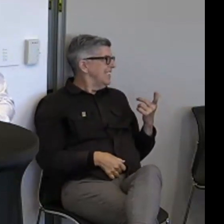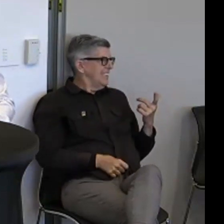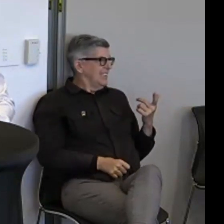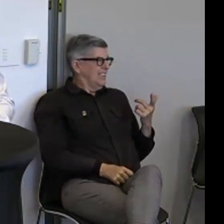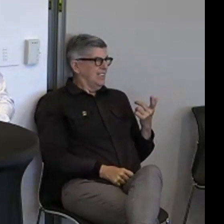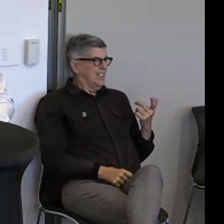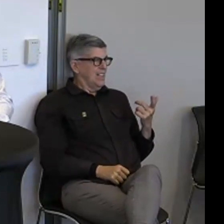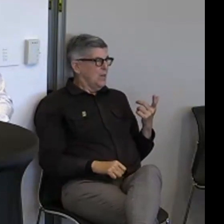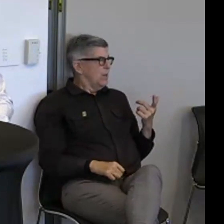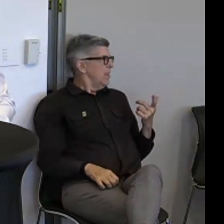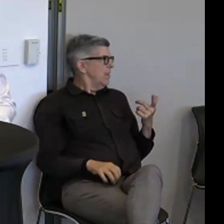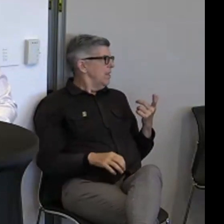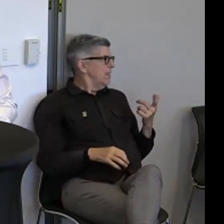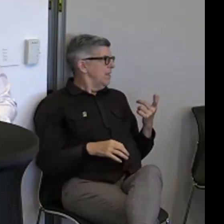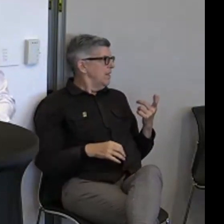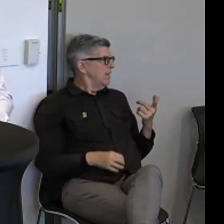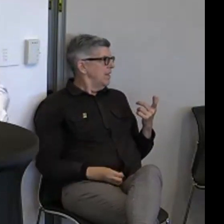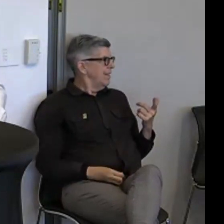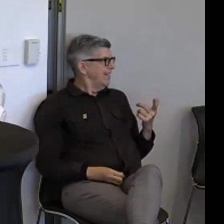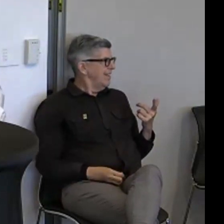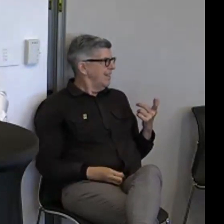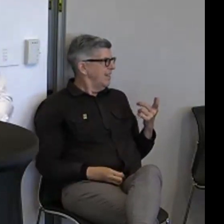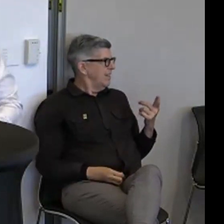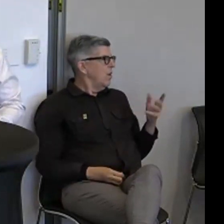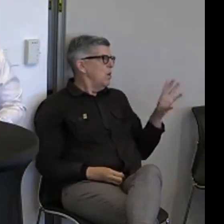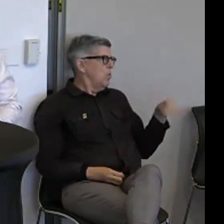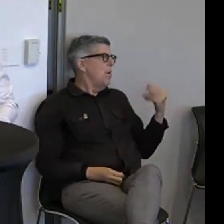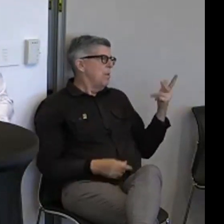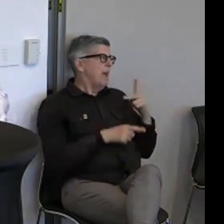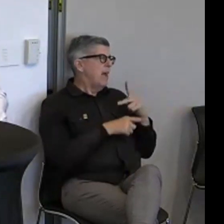We'll get you professional help.